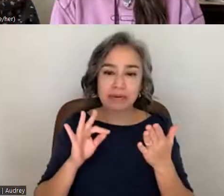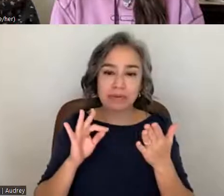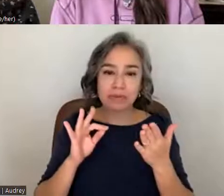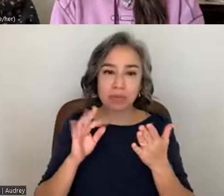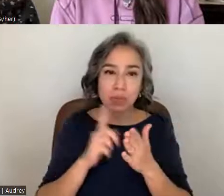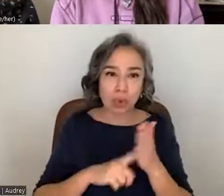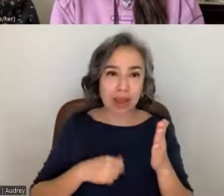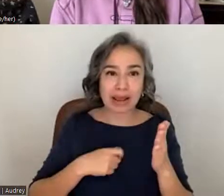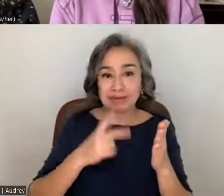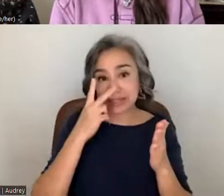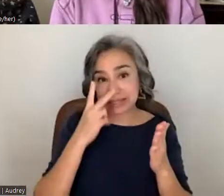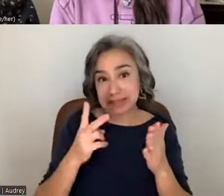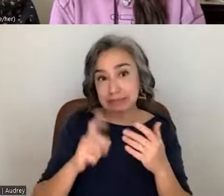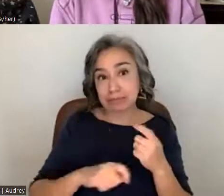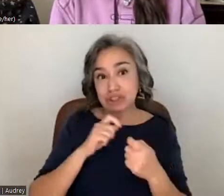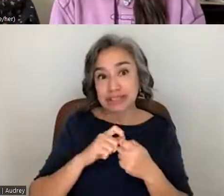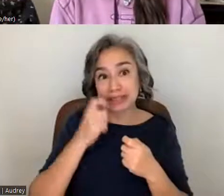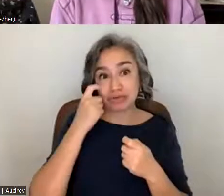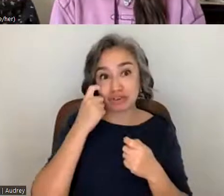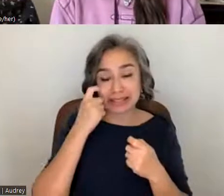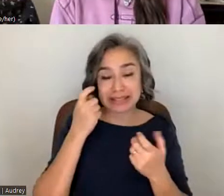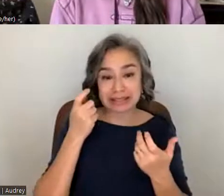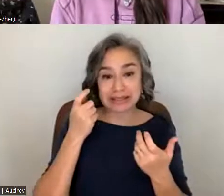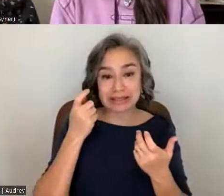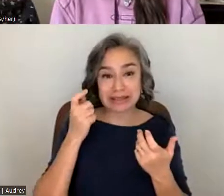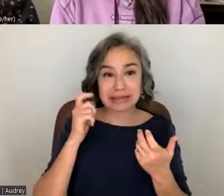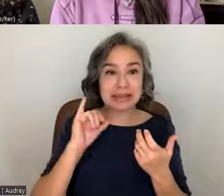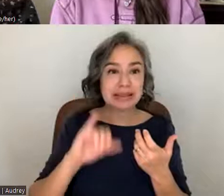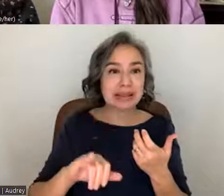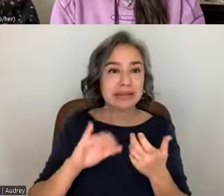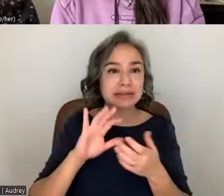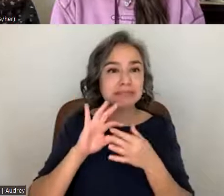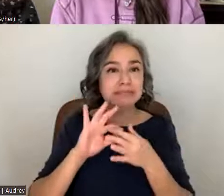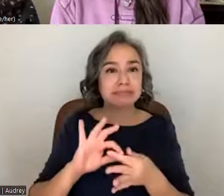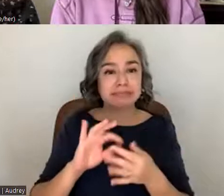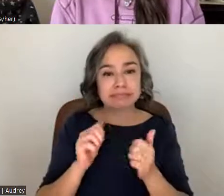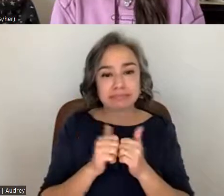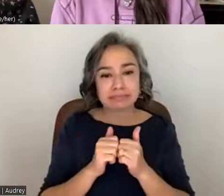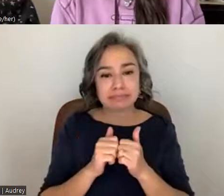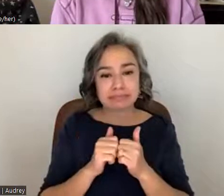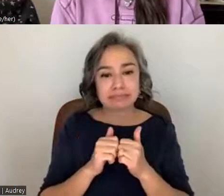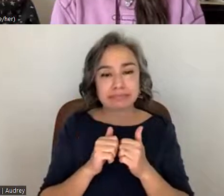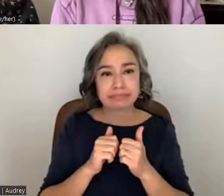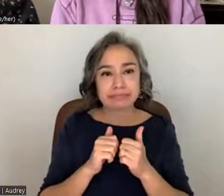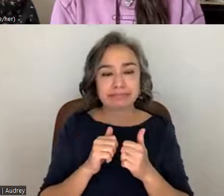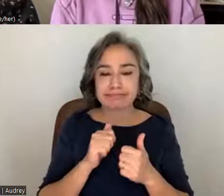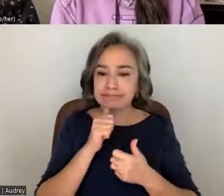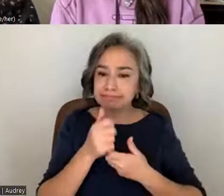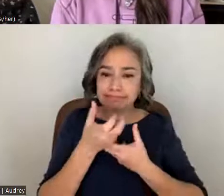seen, particularly recently, have to do with the mistrust